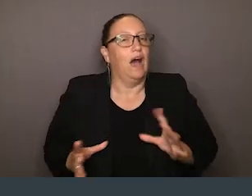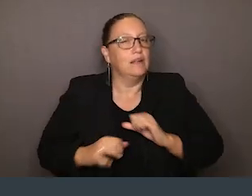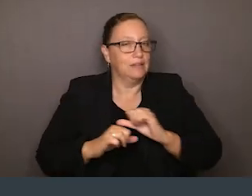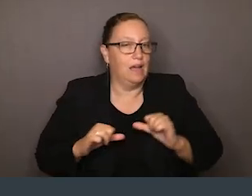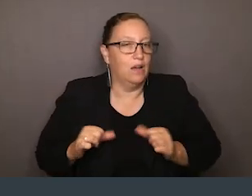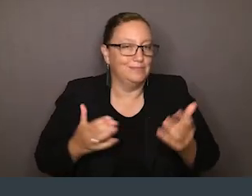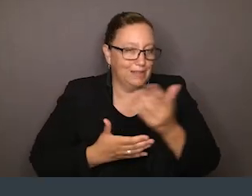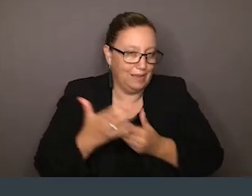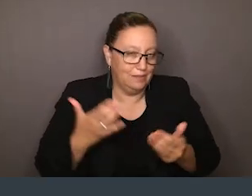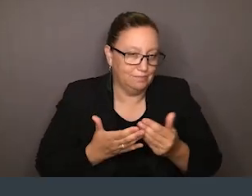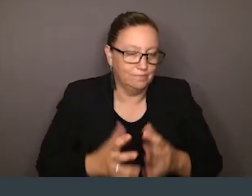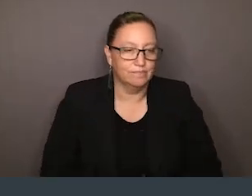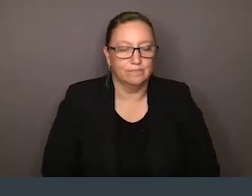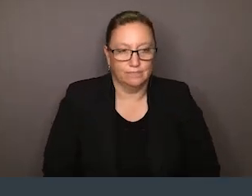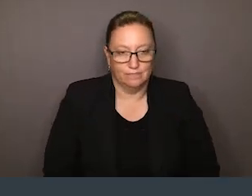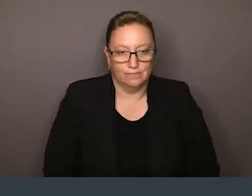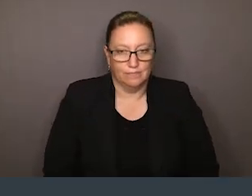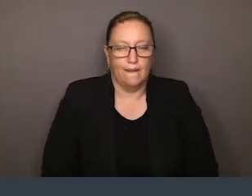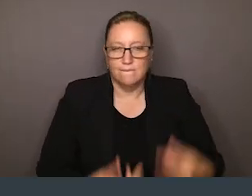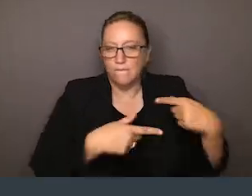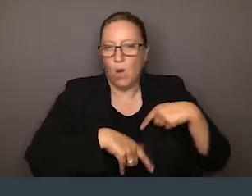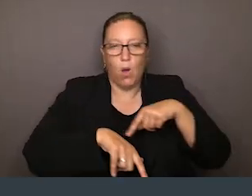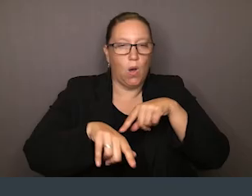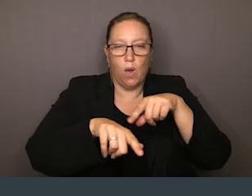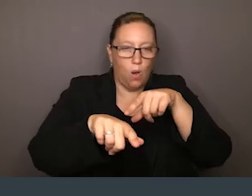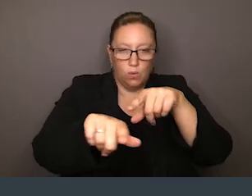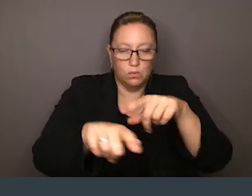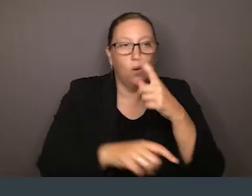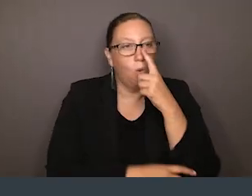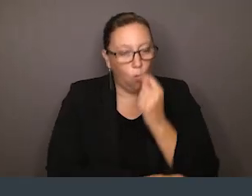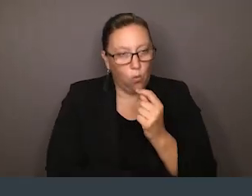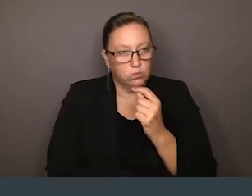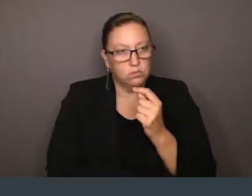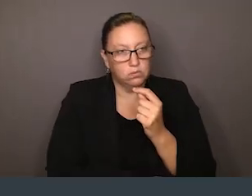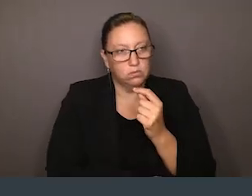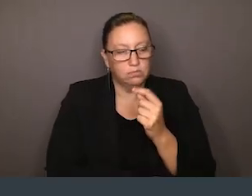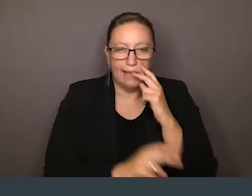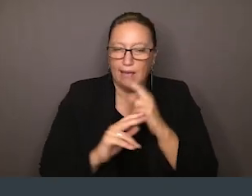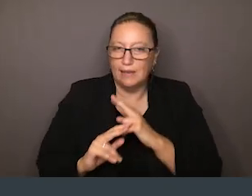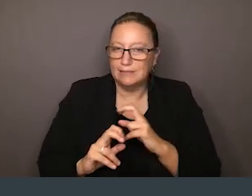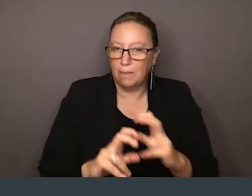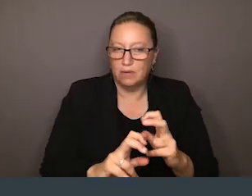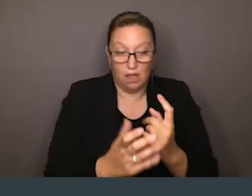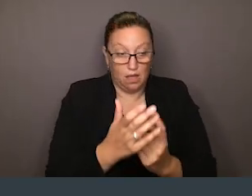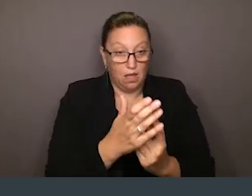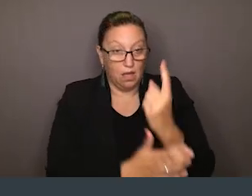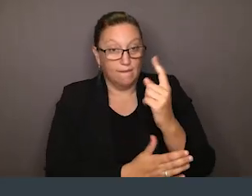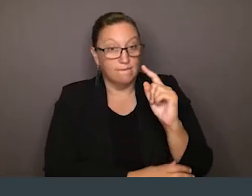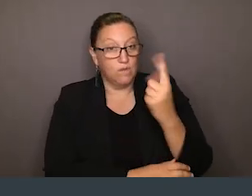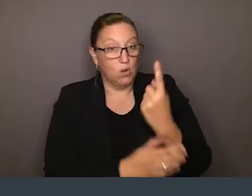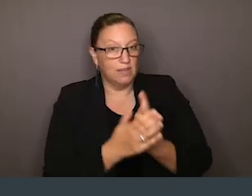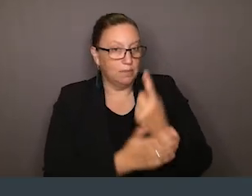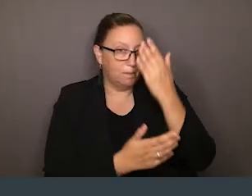study. We followed these participants, and what we did, we were able to examine when